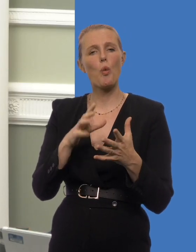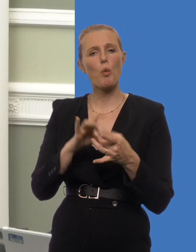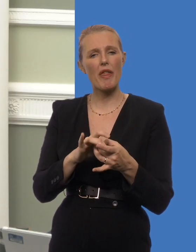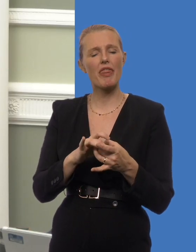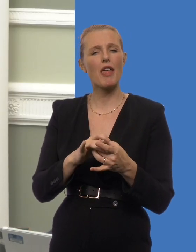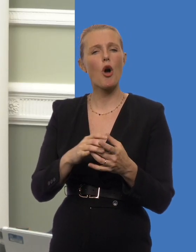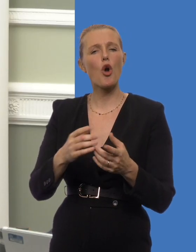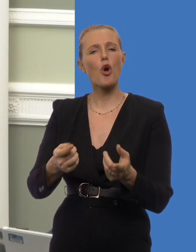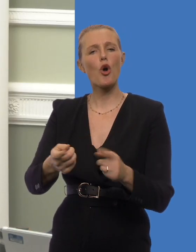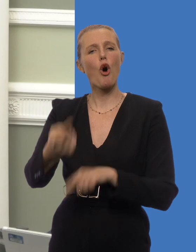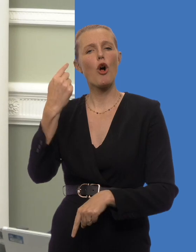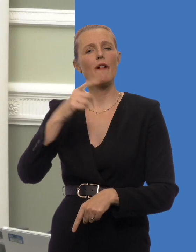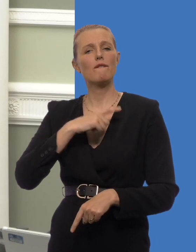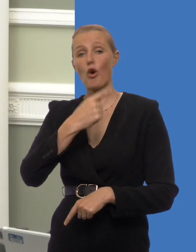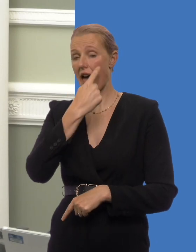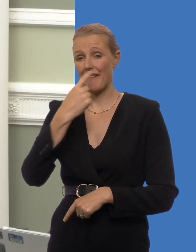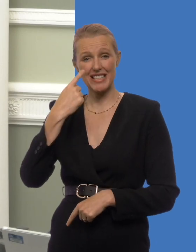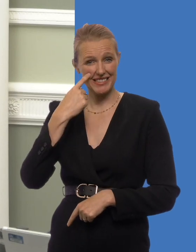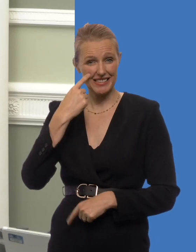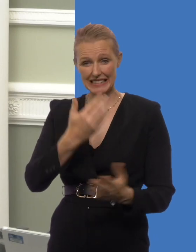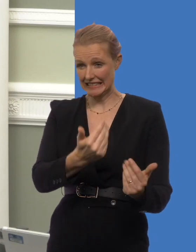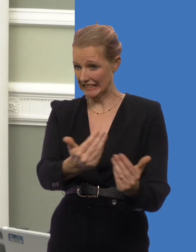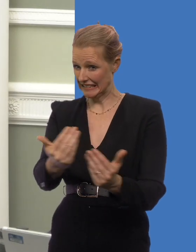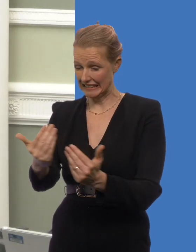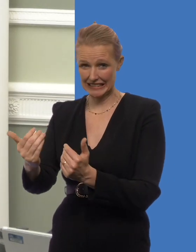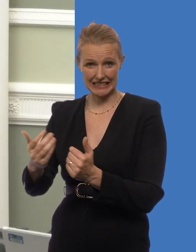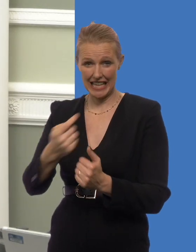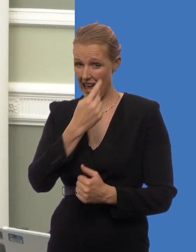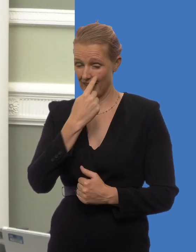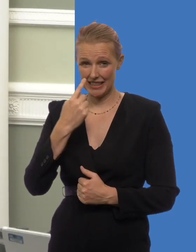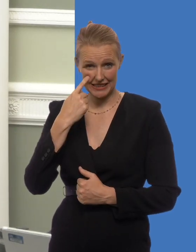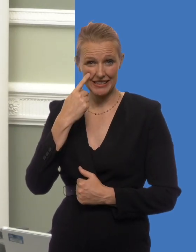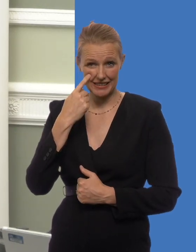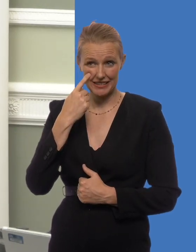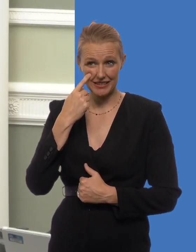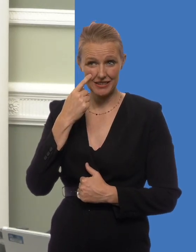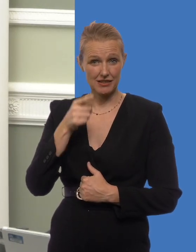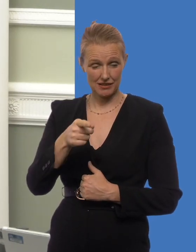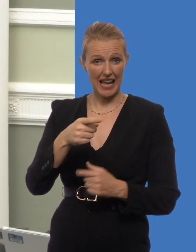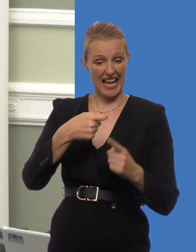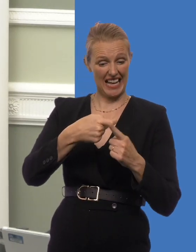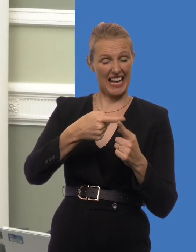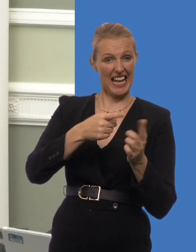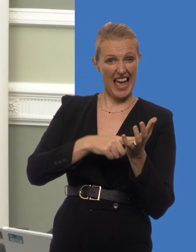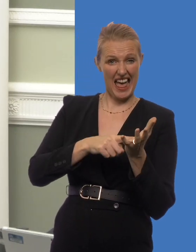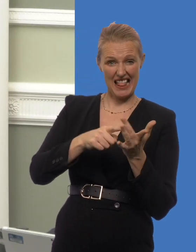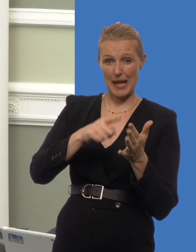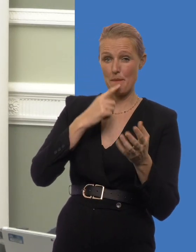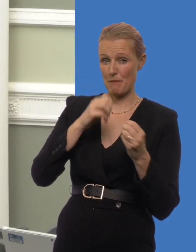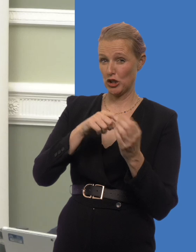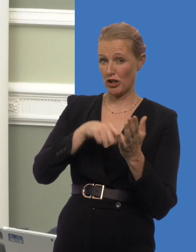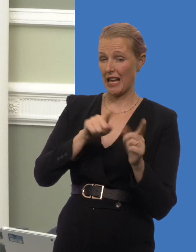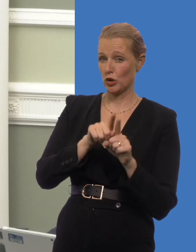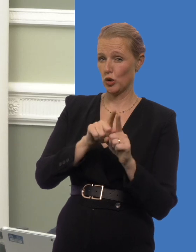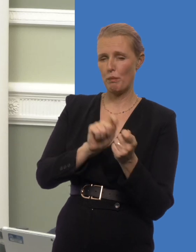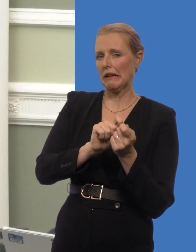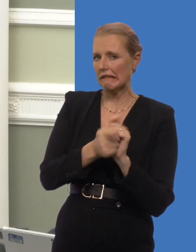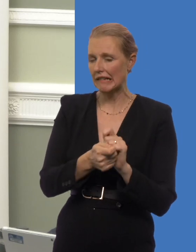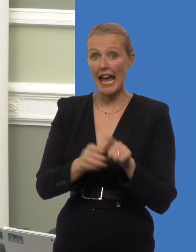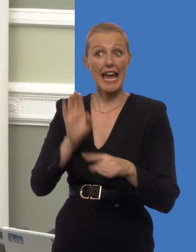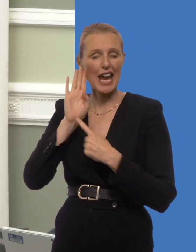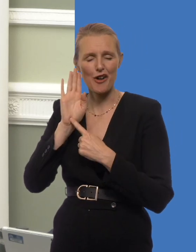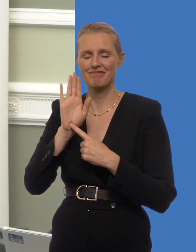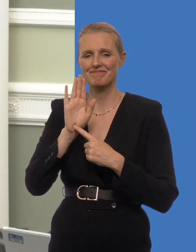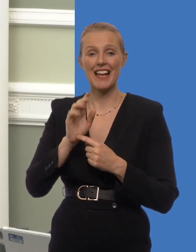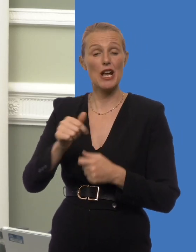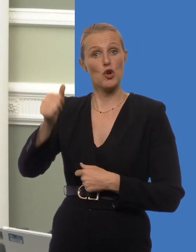for evidence on the bill. And is that part of what Kelly has mentioned there, a tweak to that? Provided with